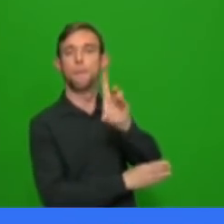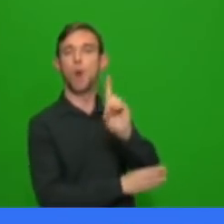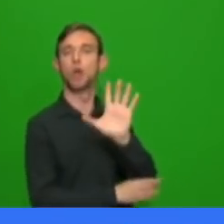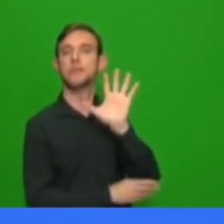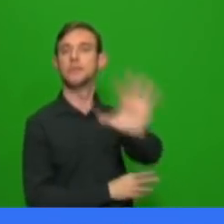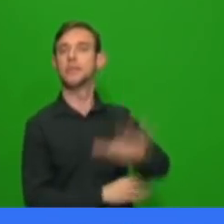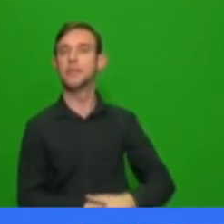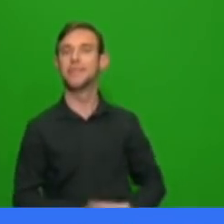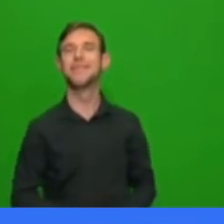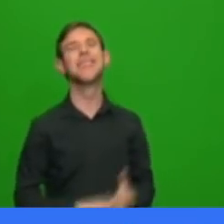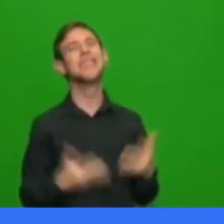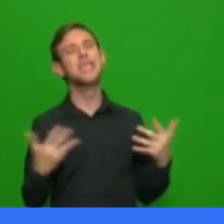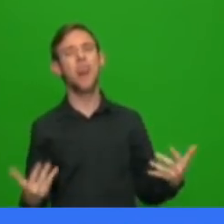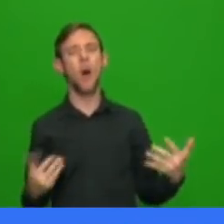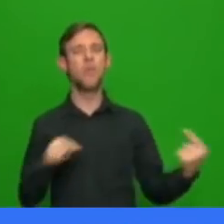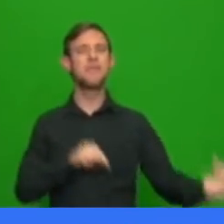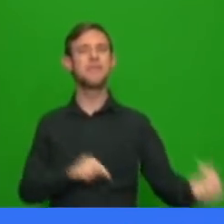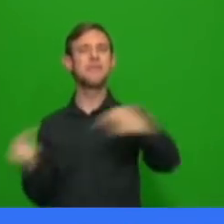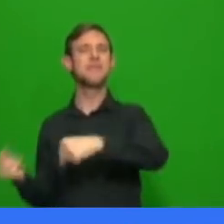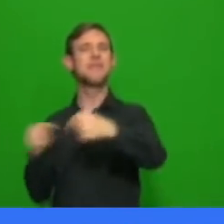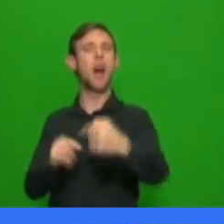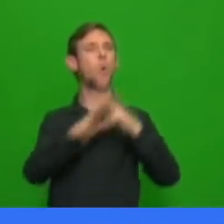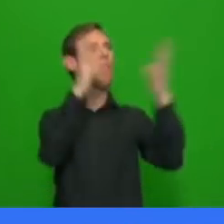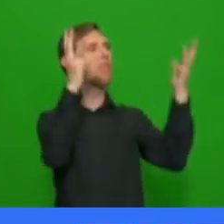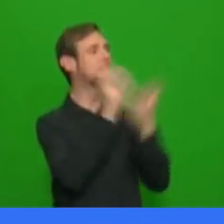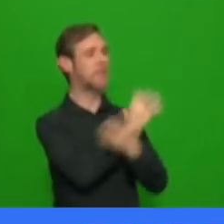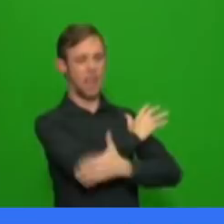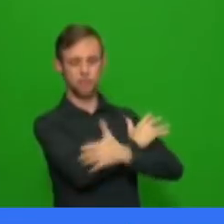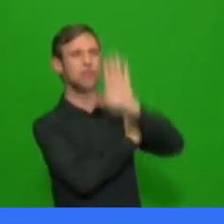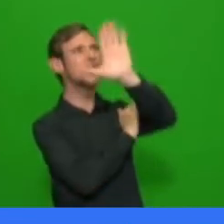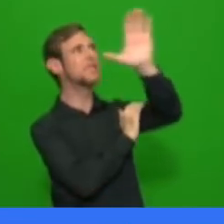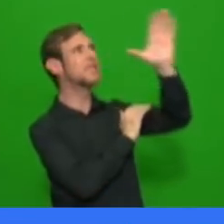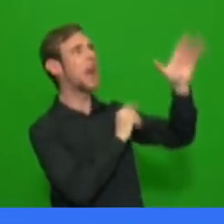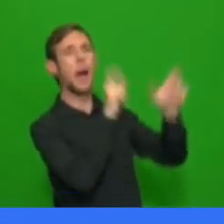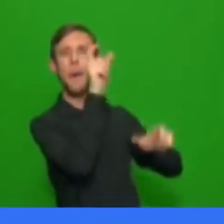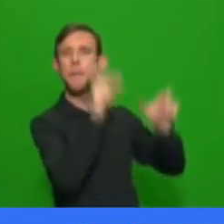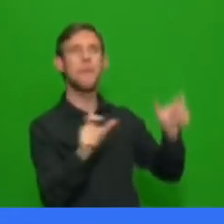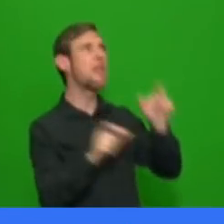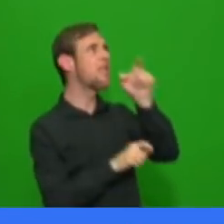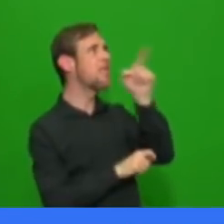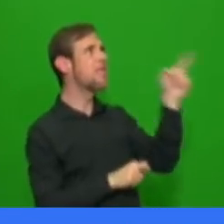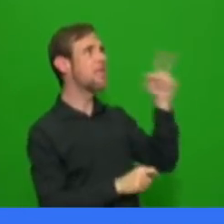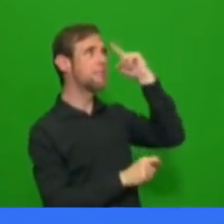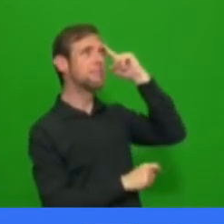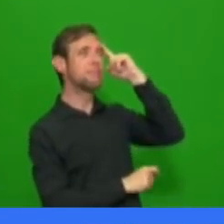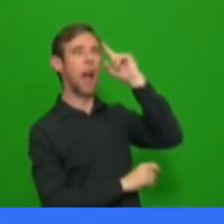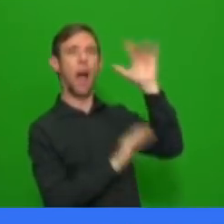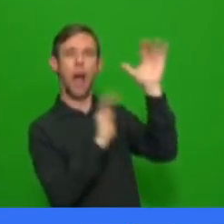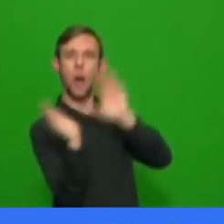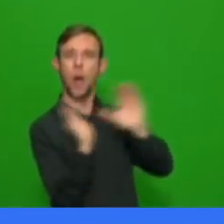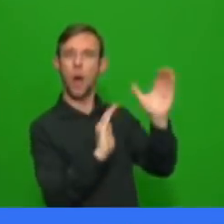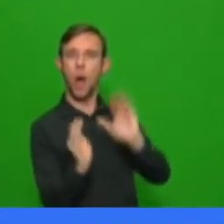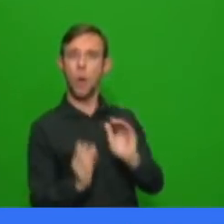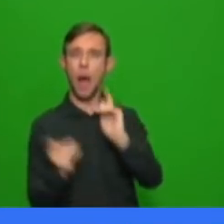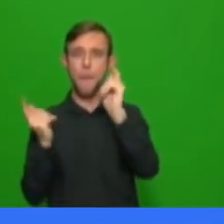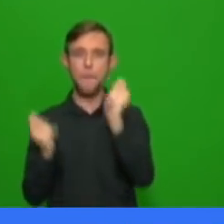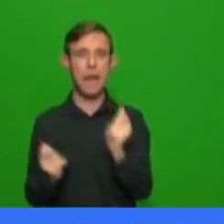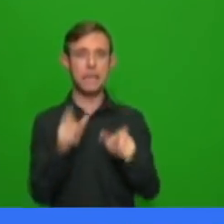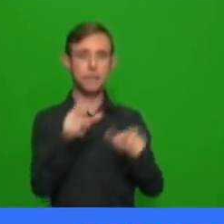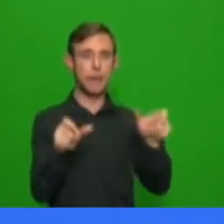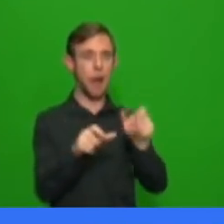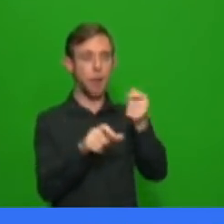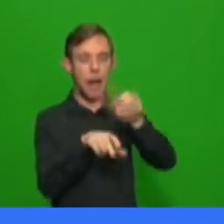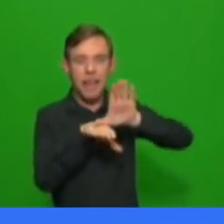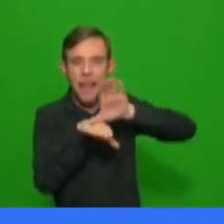component of the argument. And the world over, there are many emerging markets which have taken a particular focus